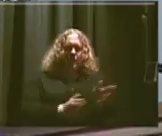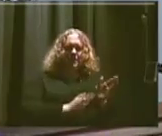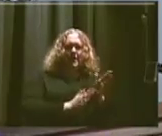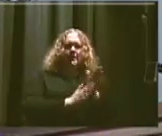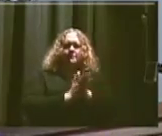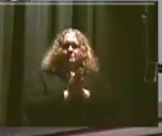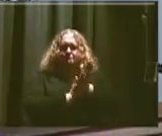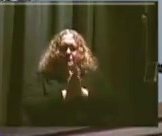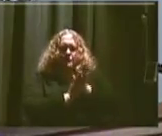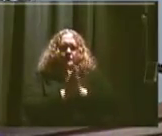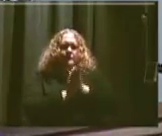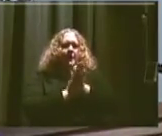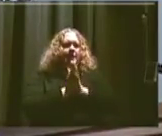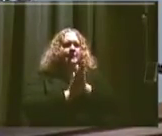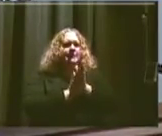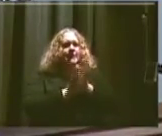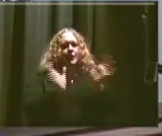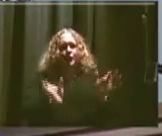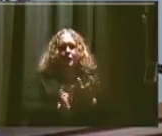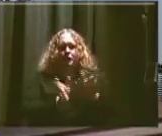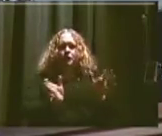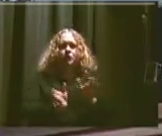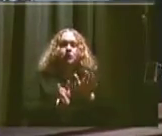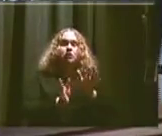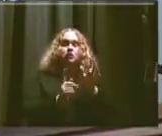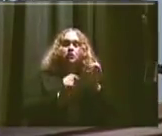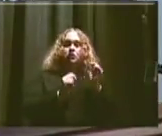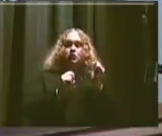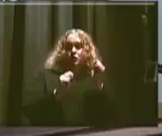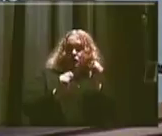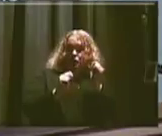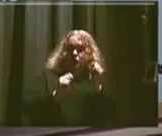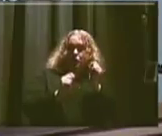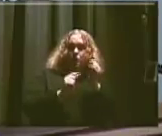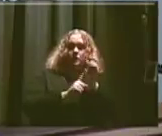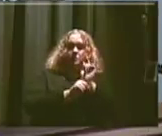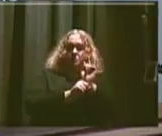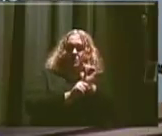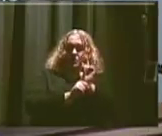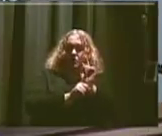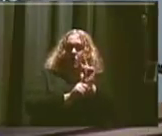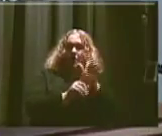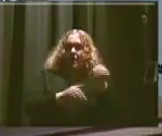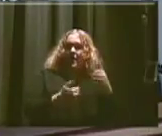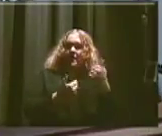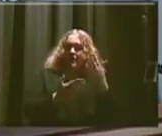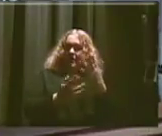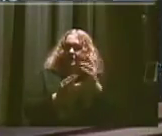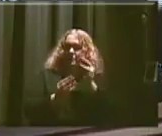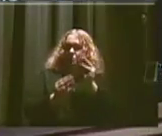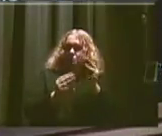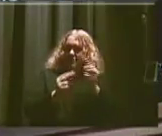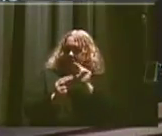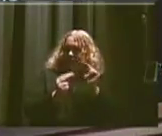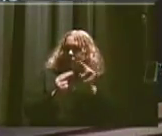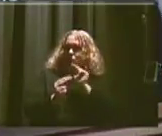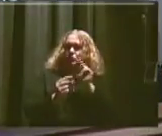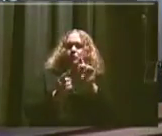her peer leadership, she tutors, mentors, and provides mediation to our fellow